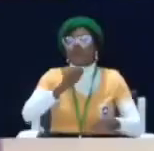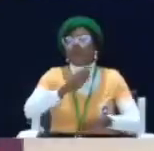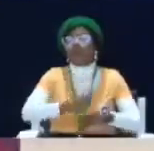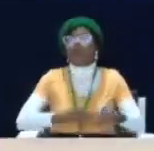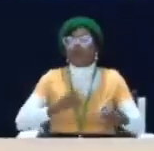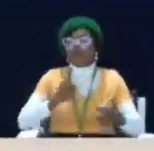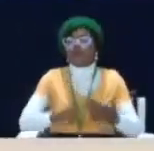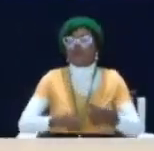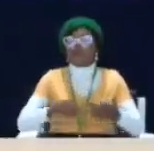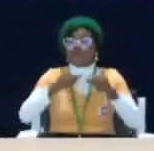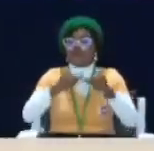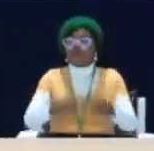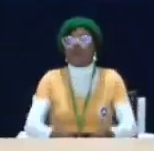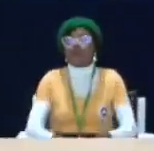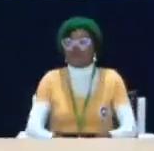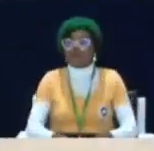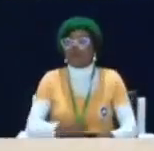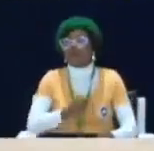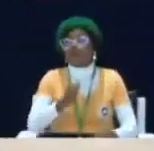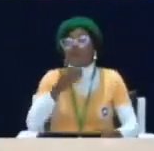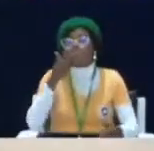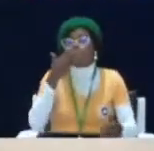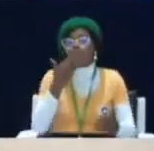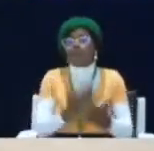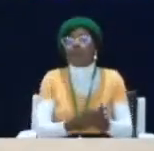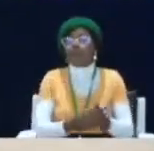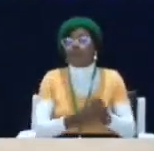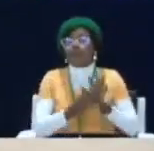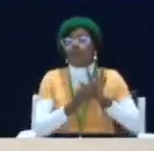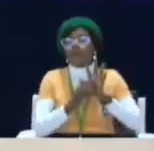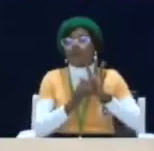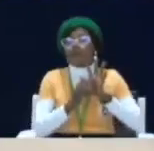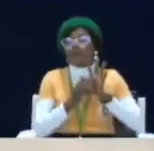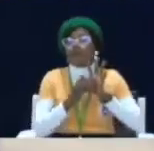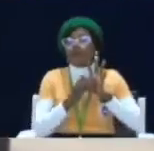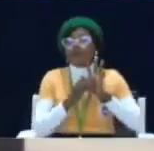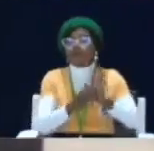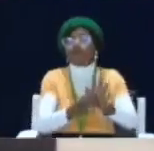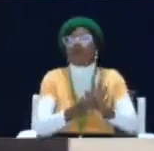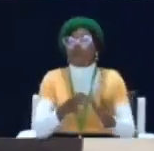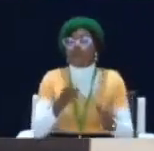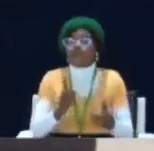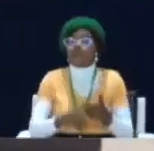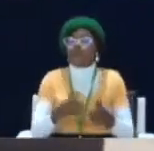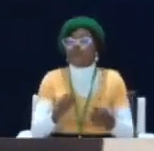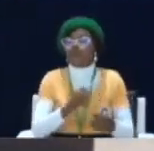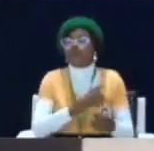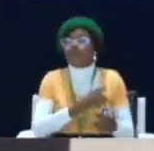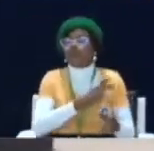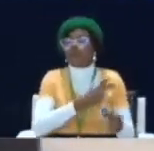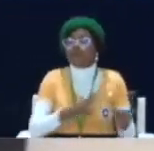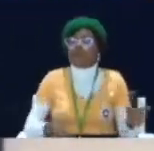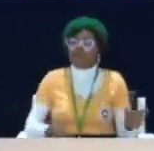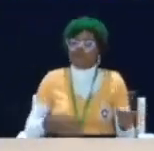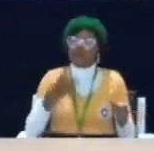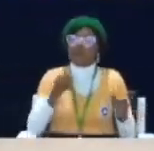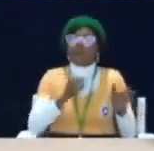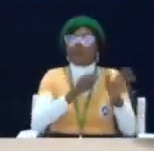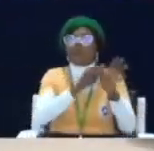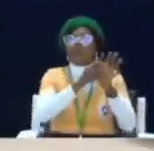Christ. The time is now. Look up to the clock. The clock is